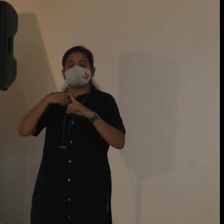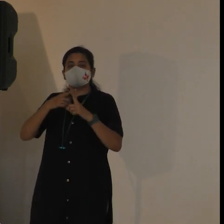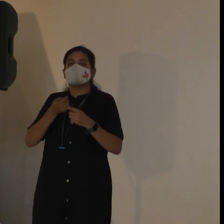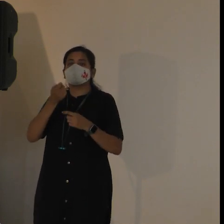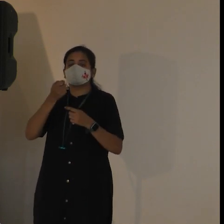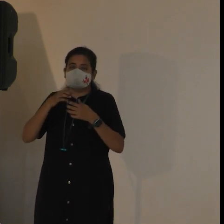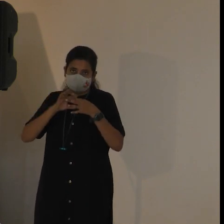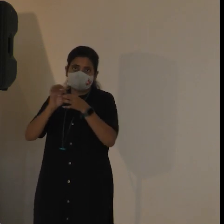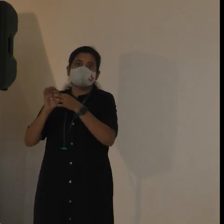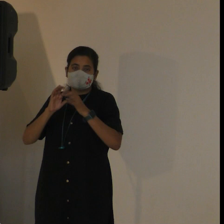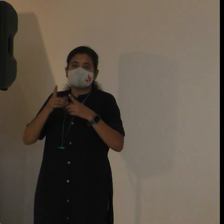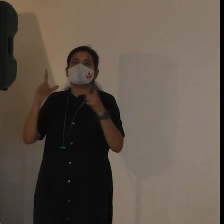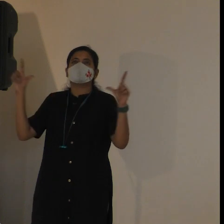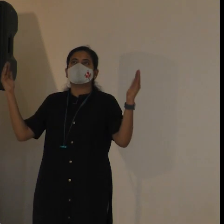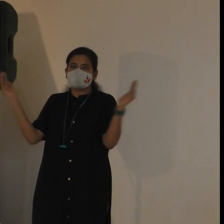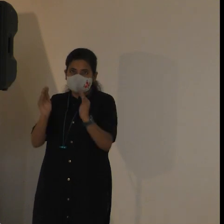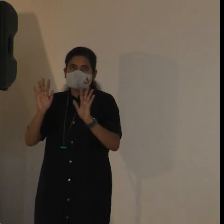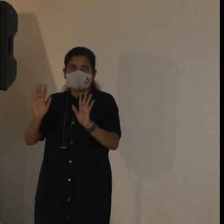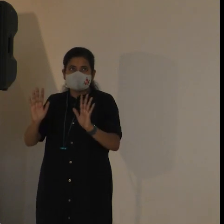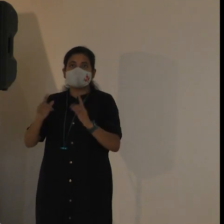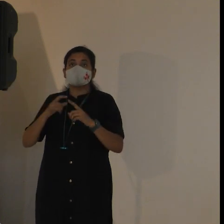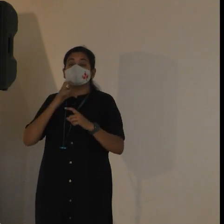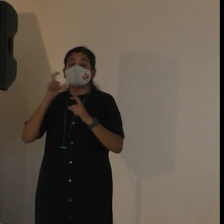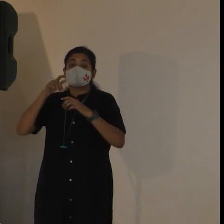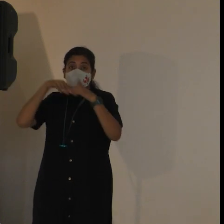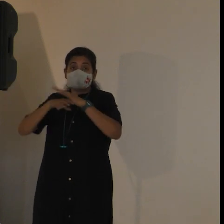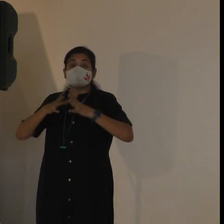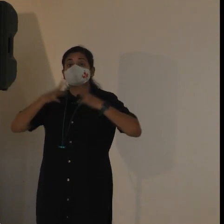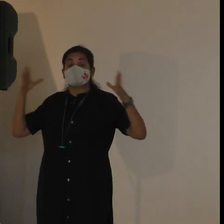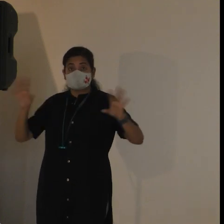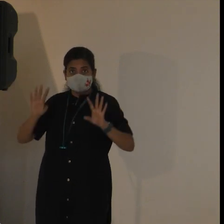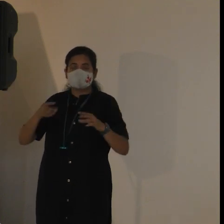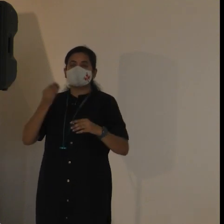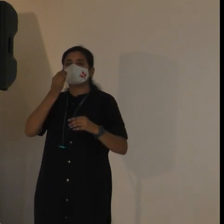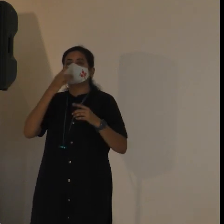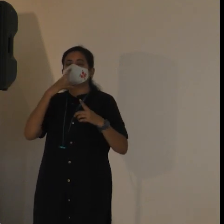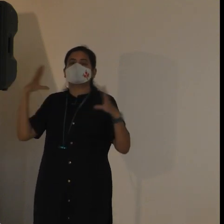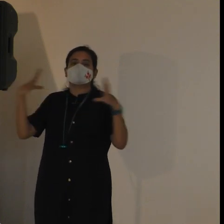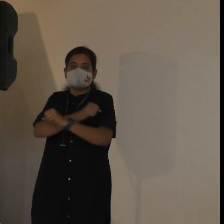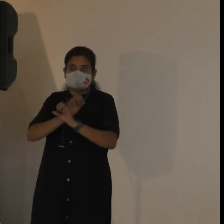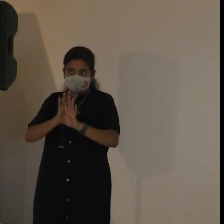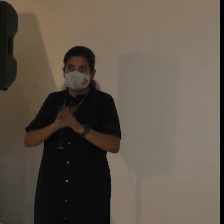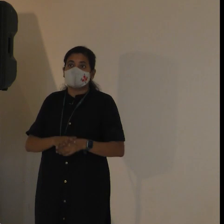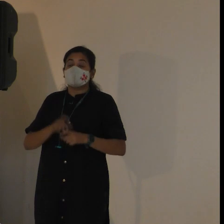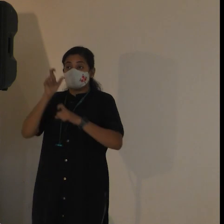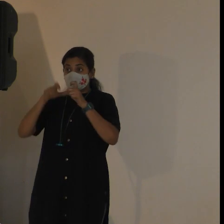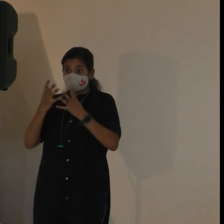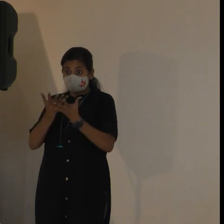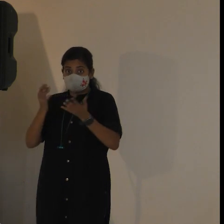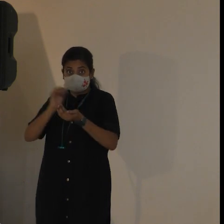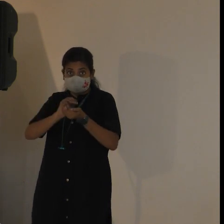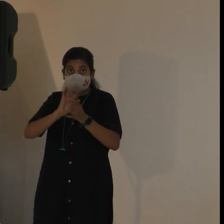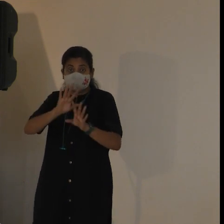effective, because this is a small museum within a larger institution which is generally invisible, and the curator